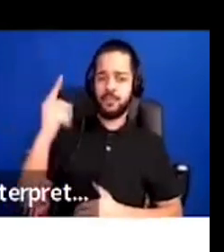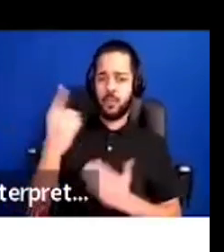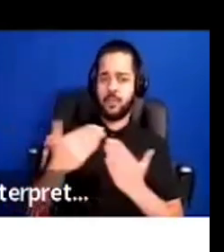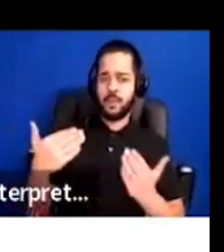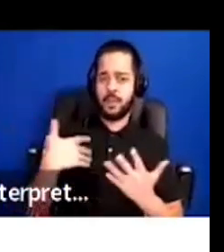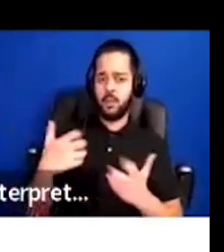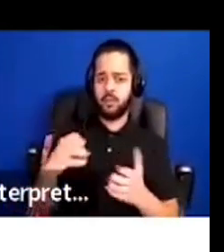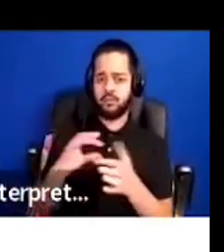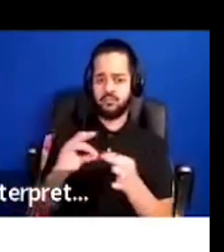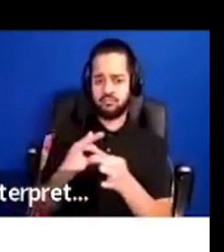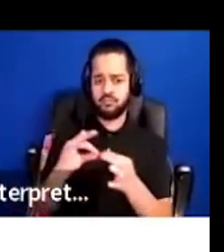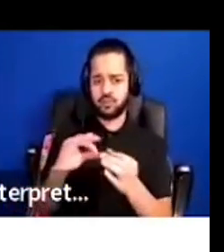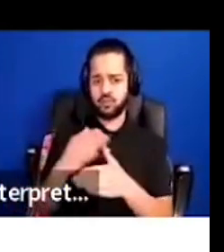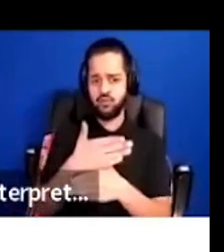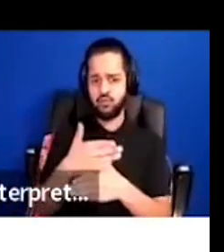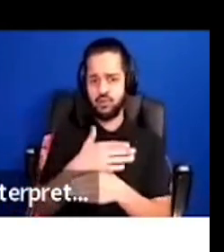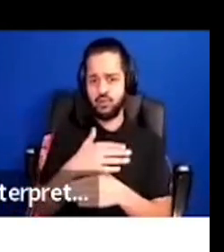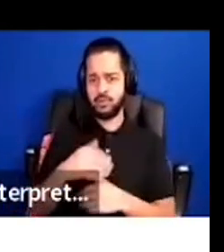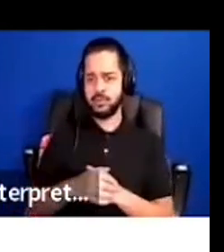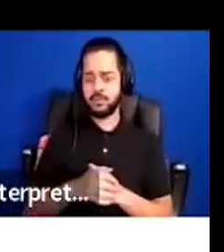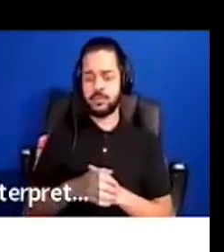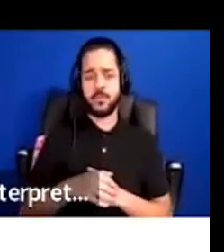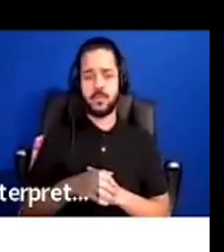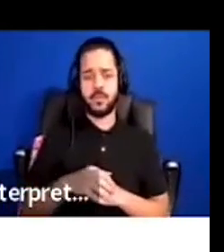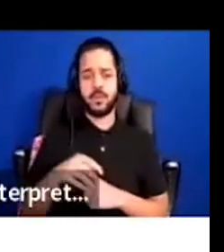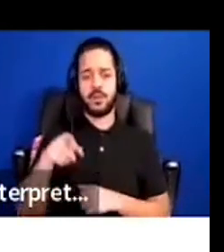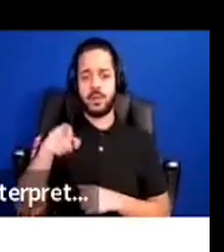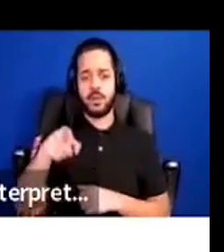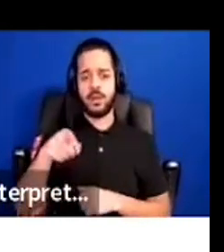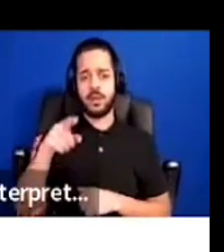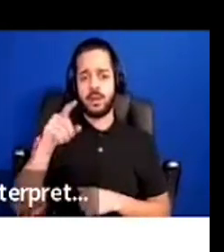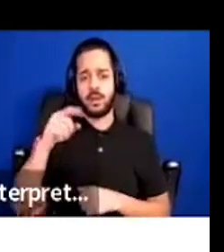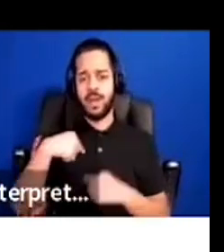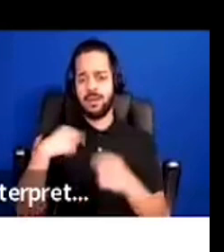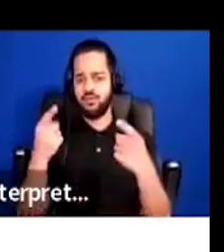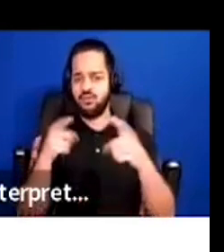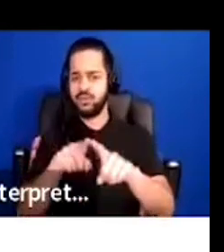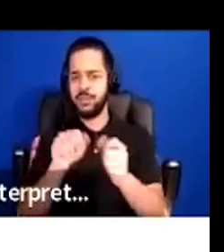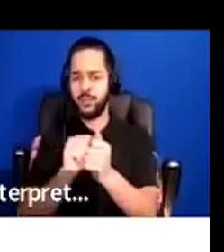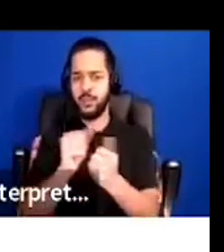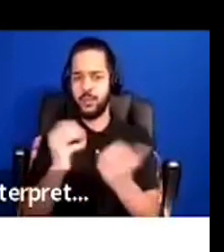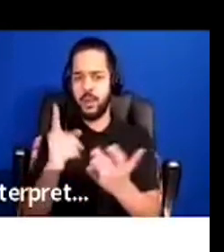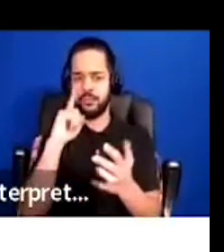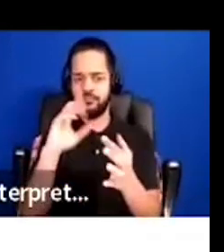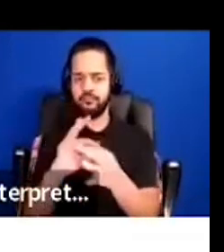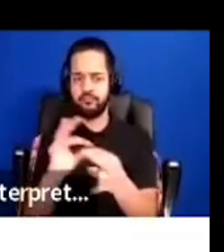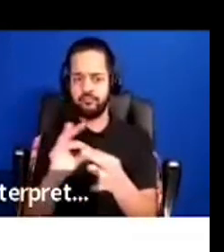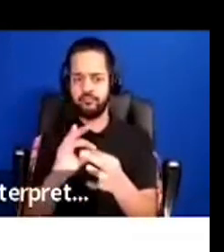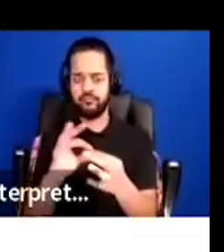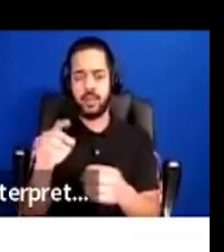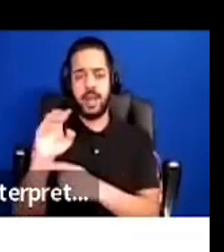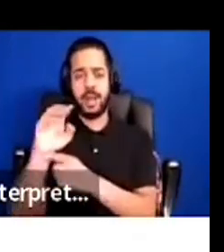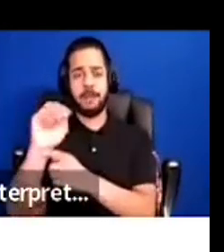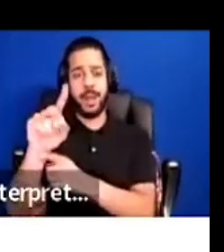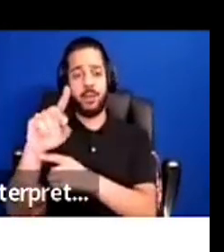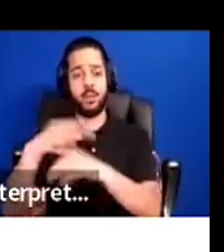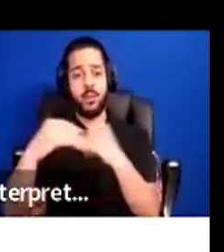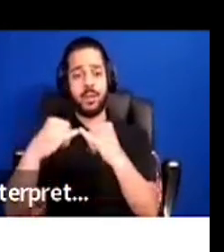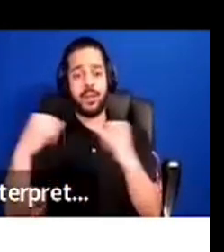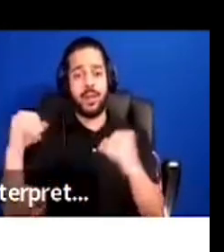does also is, and I agree with the sentiments as far as having the Maryland Online